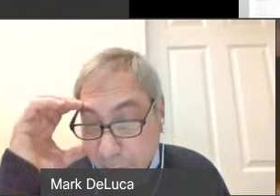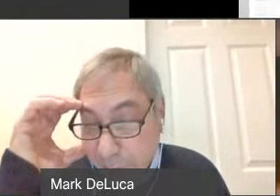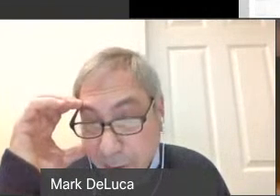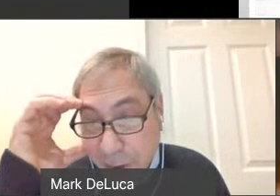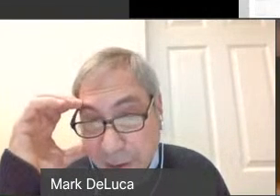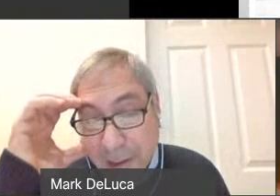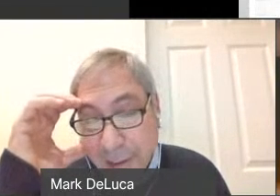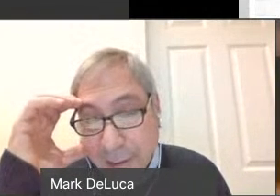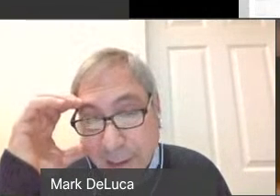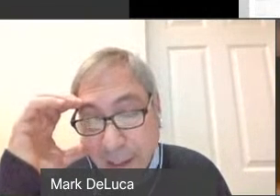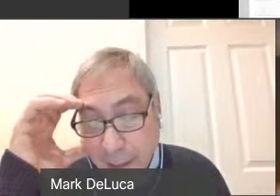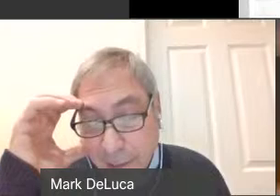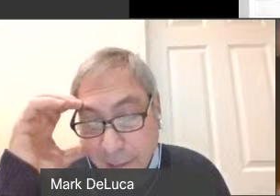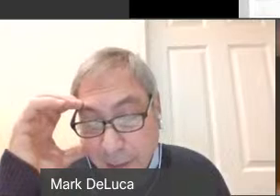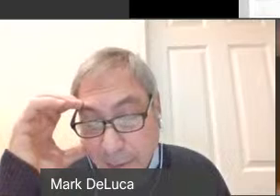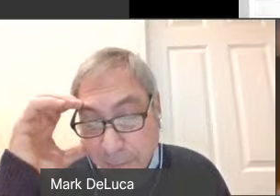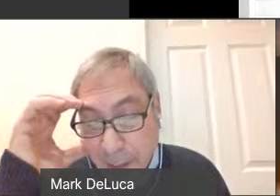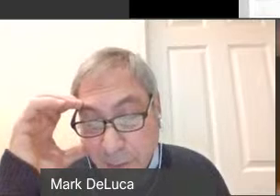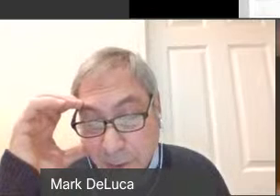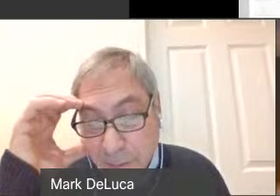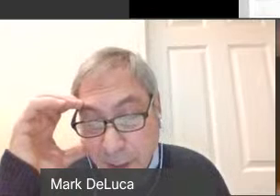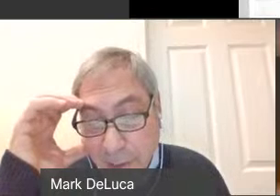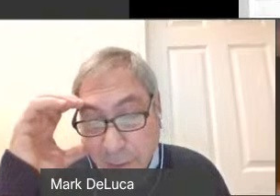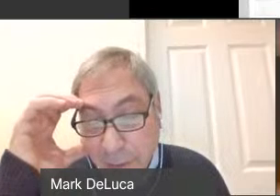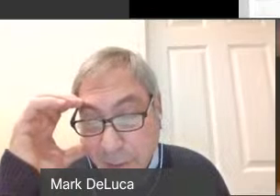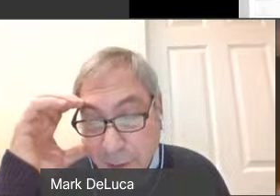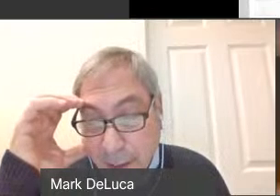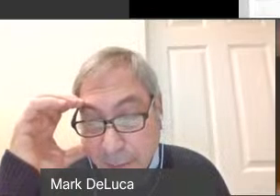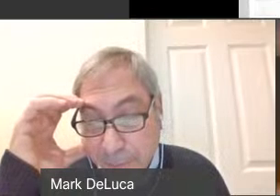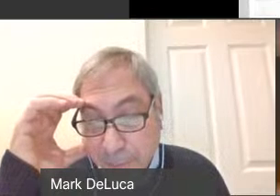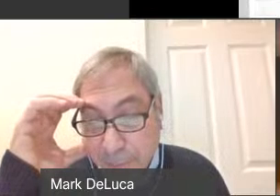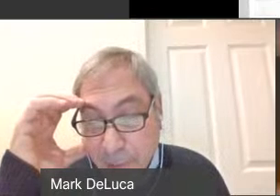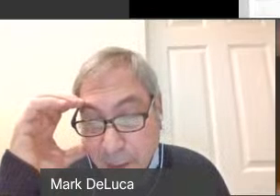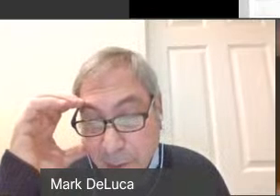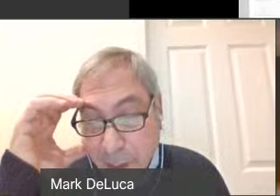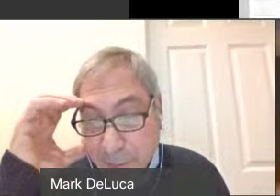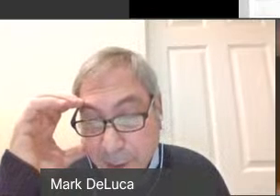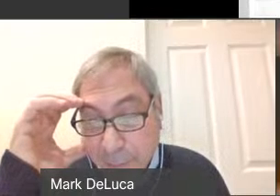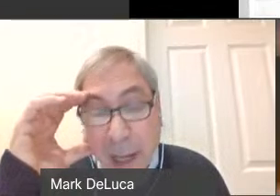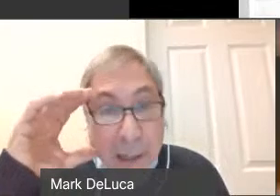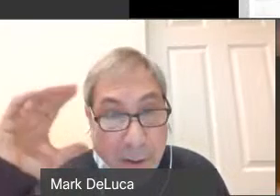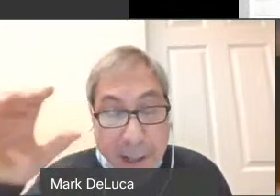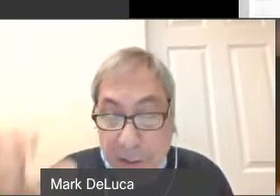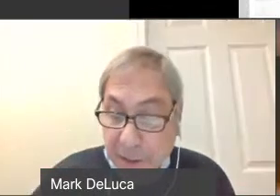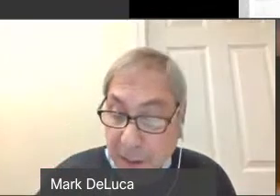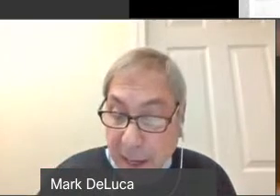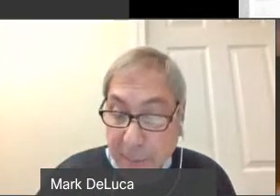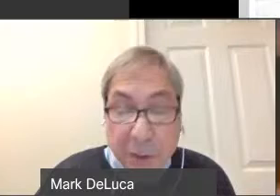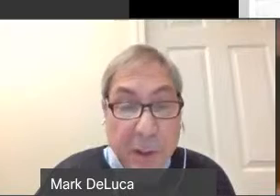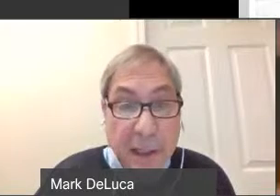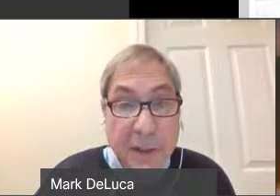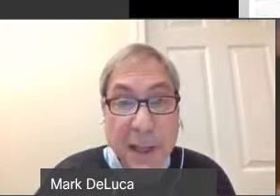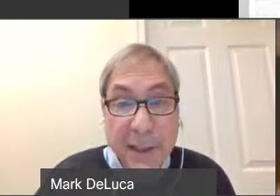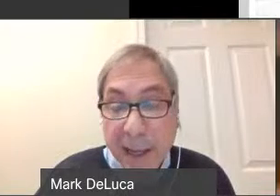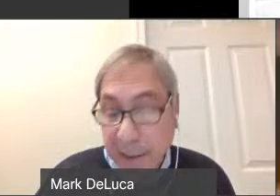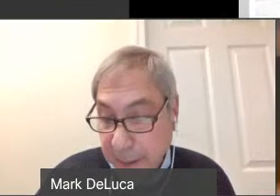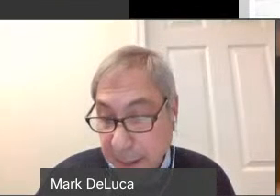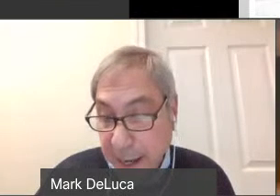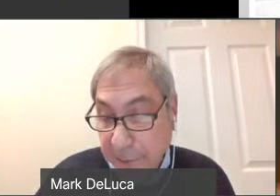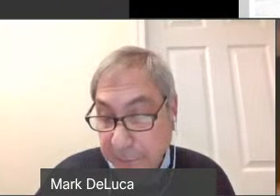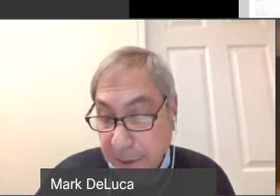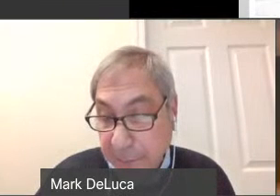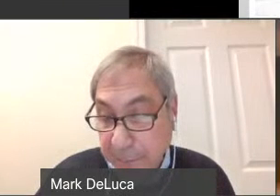storm reconstruction, and in some other type of block grants opportunities that